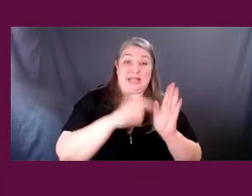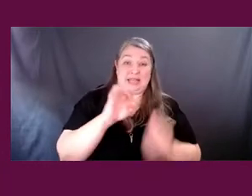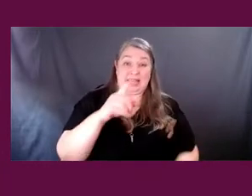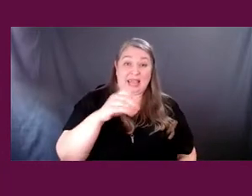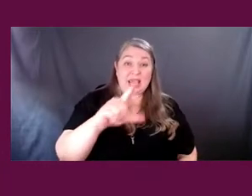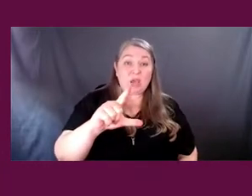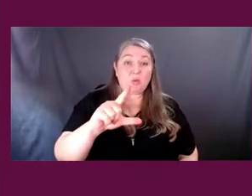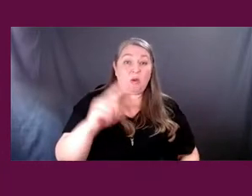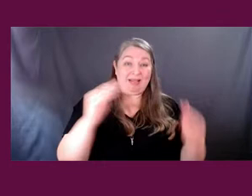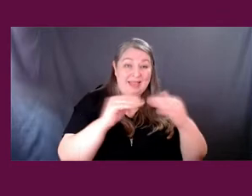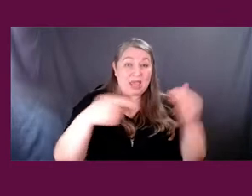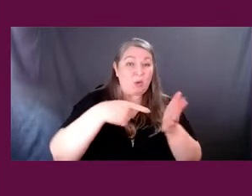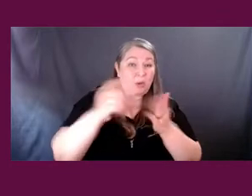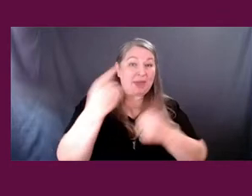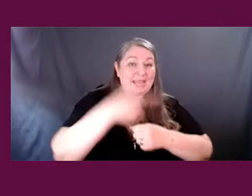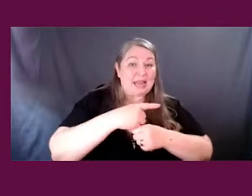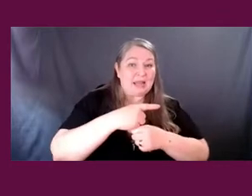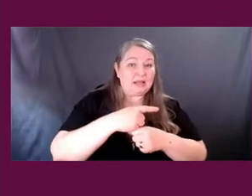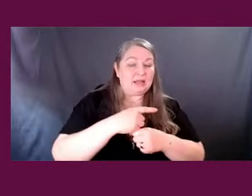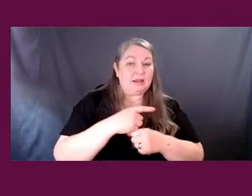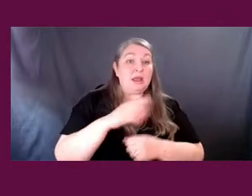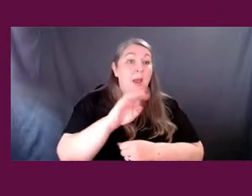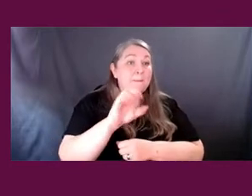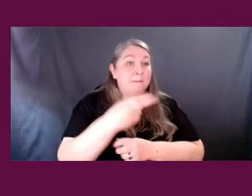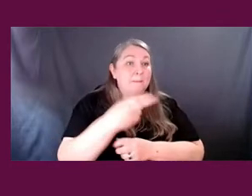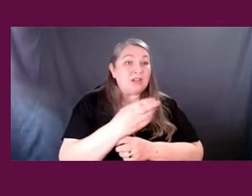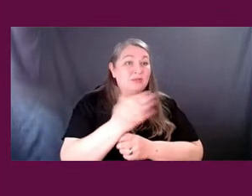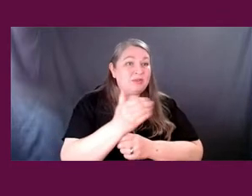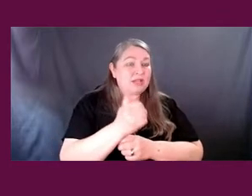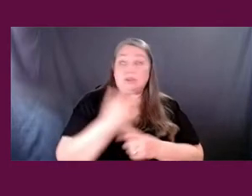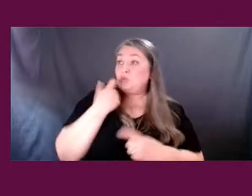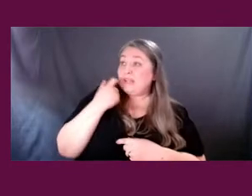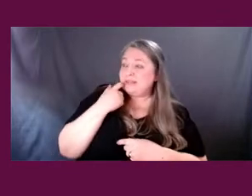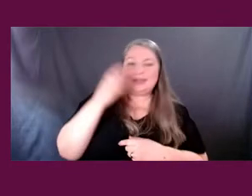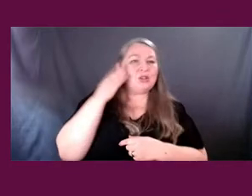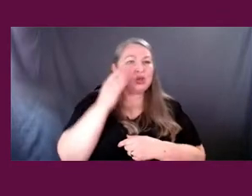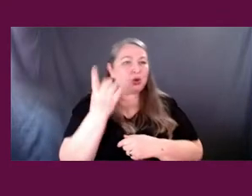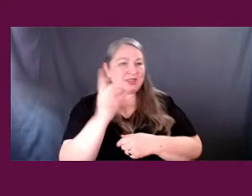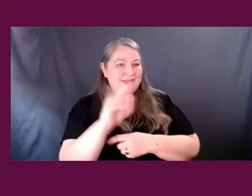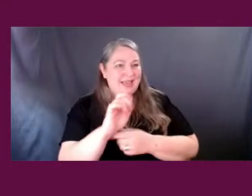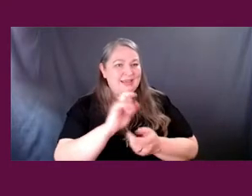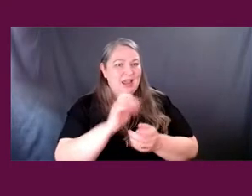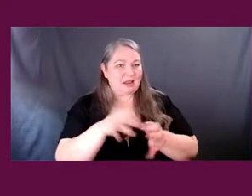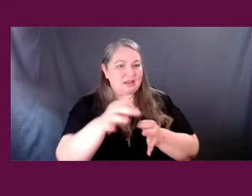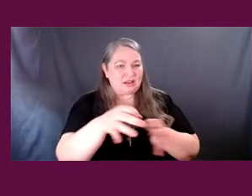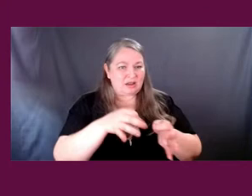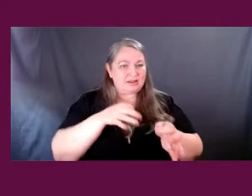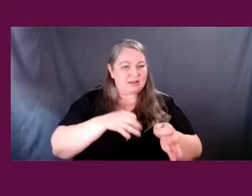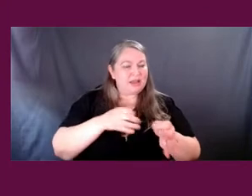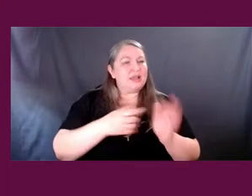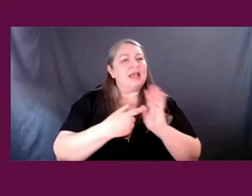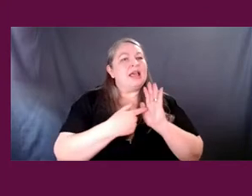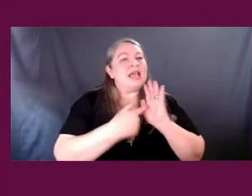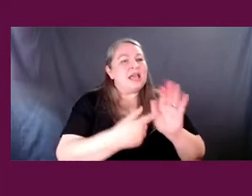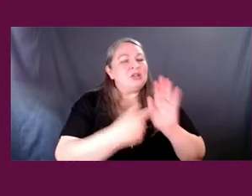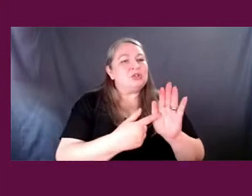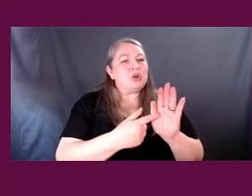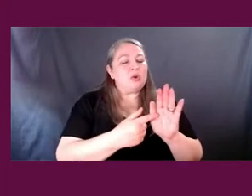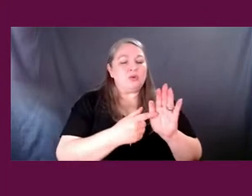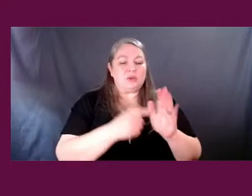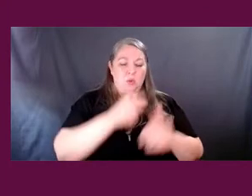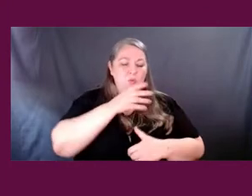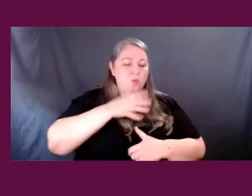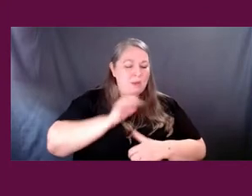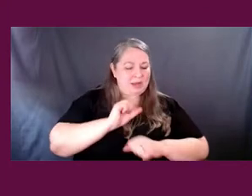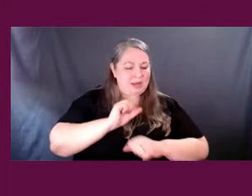15th. Recently. Did you know that this date is different every year and symbolizes how far into the year women must work to earn what